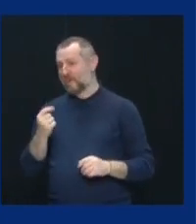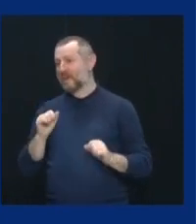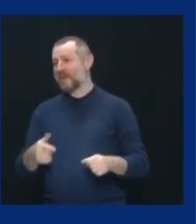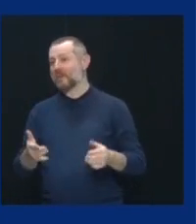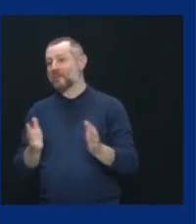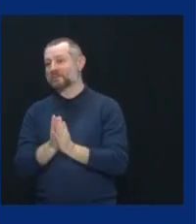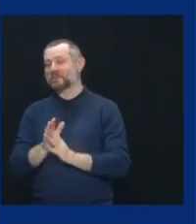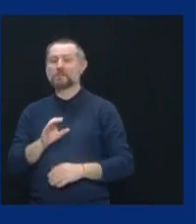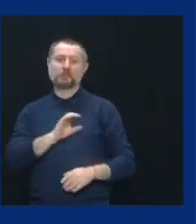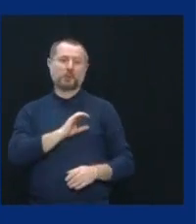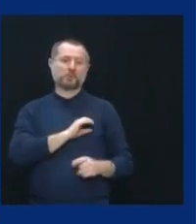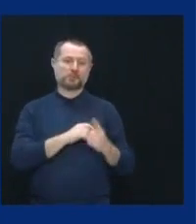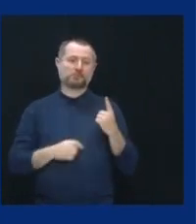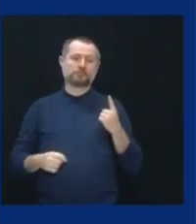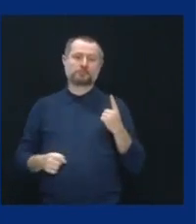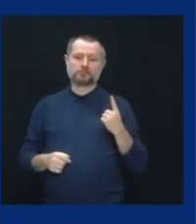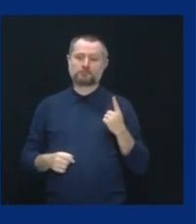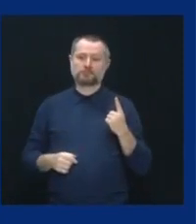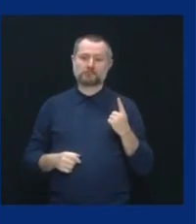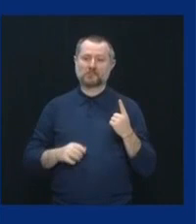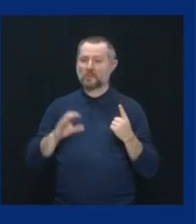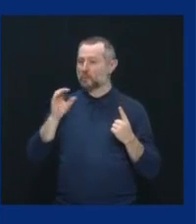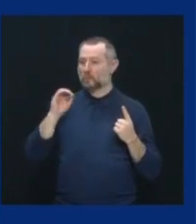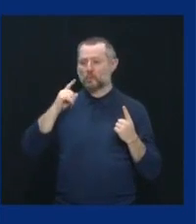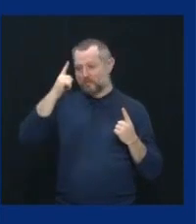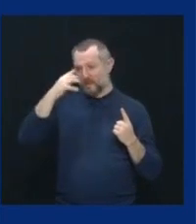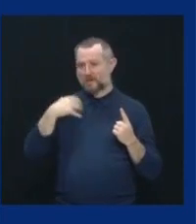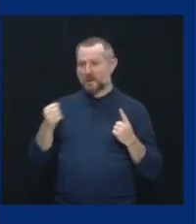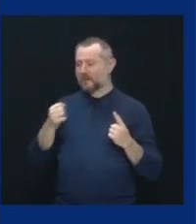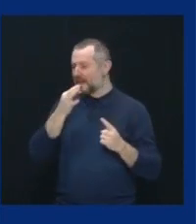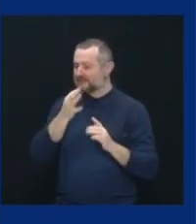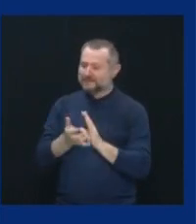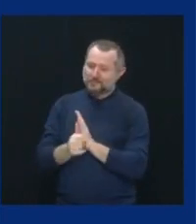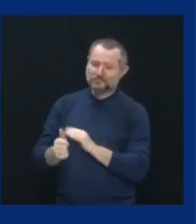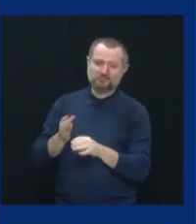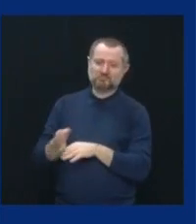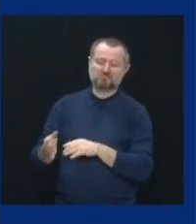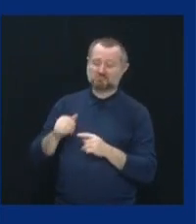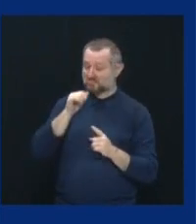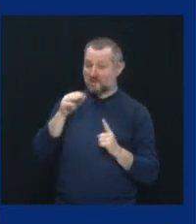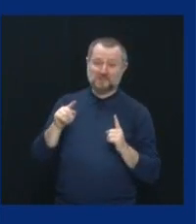police. There are no mental health experts to request, right?